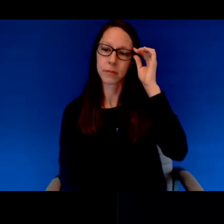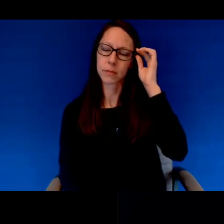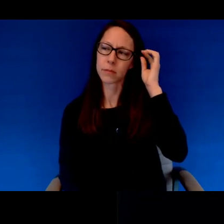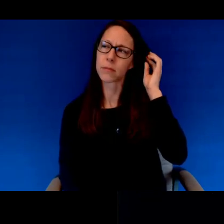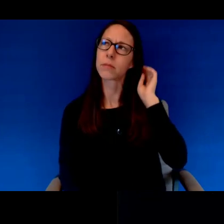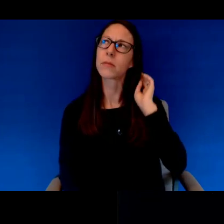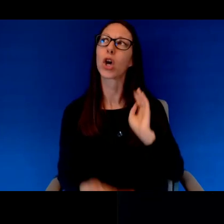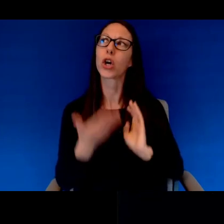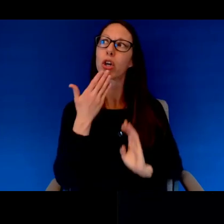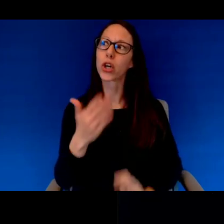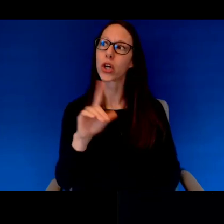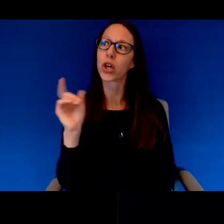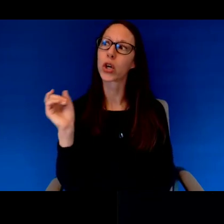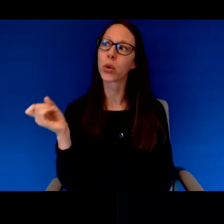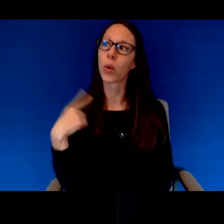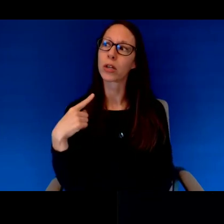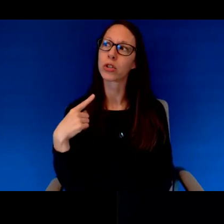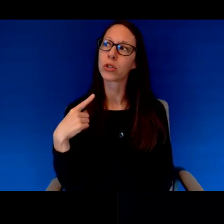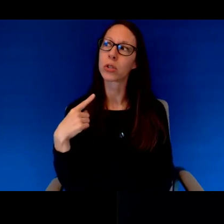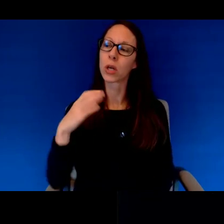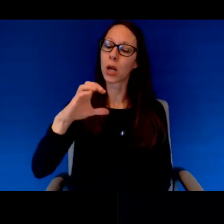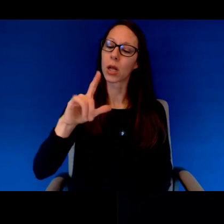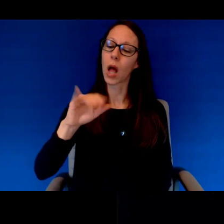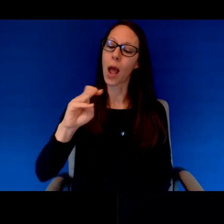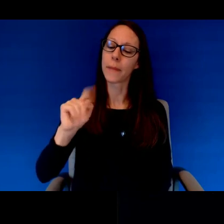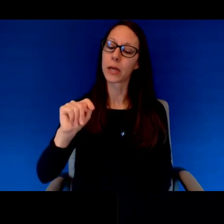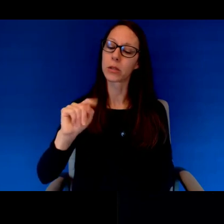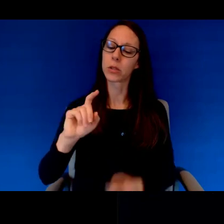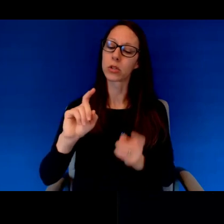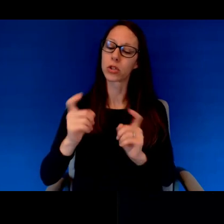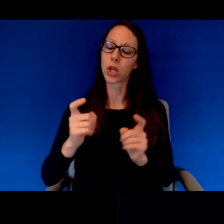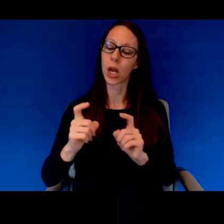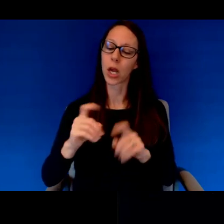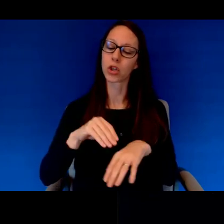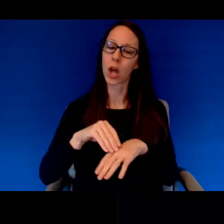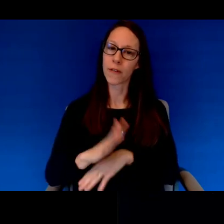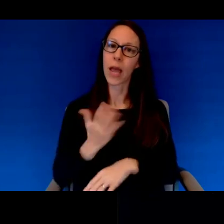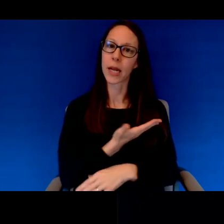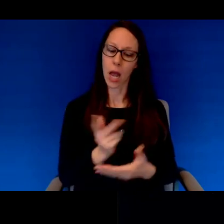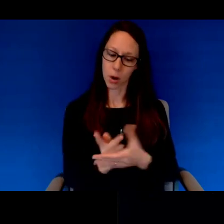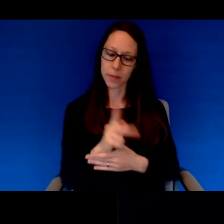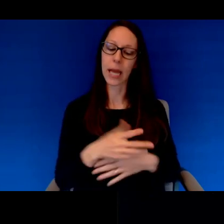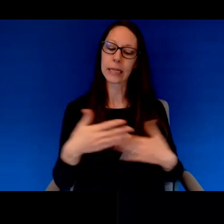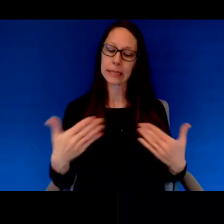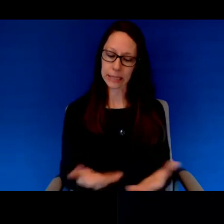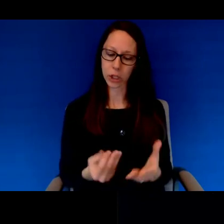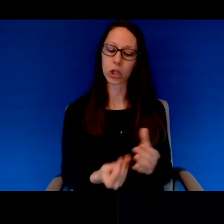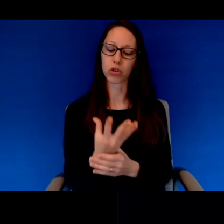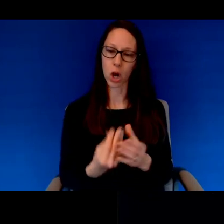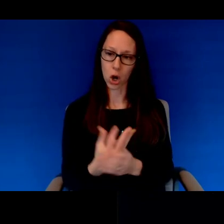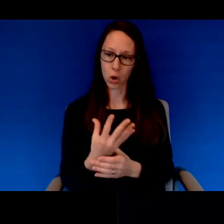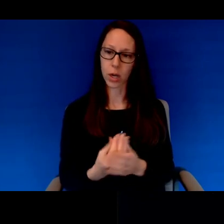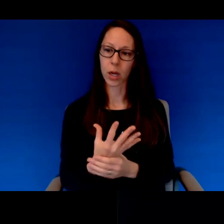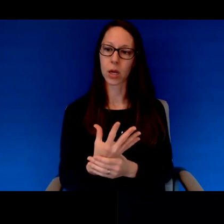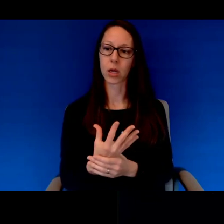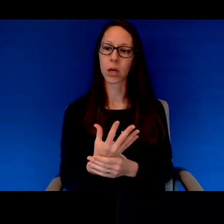That's a very good question. Climate change is affecting our plants growing here on Earth, And a cool thing about